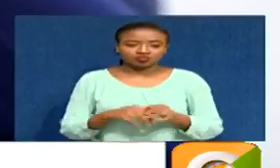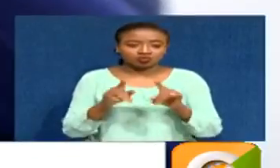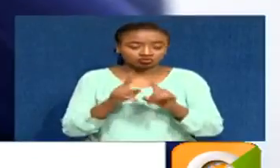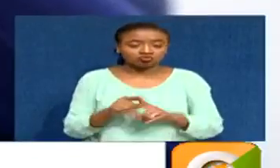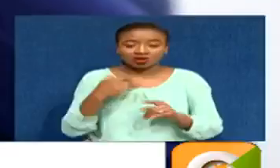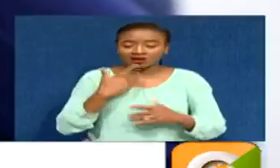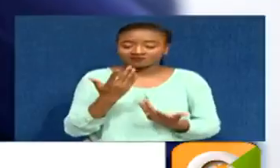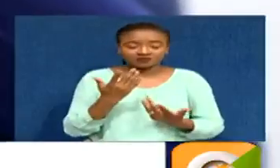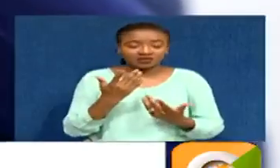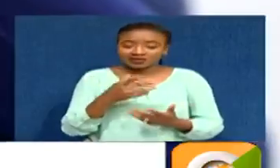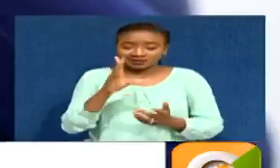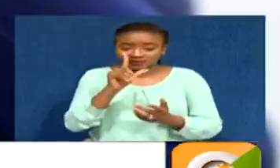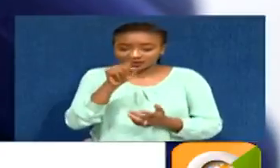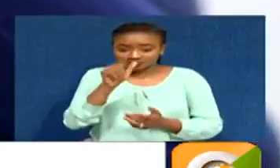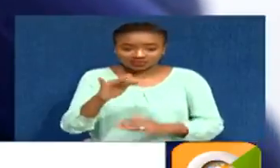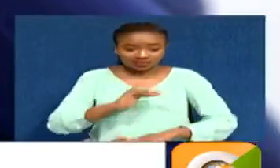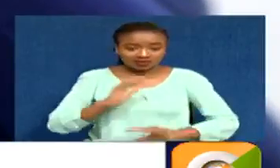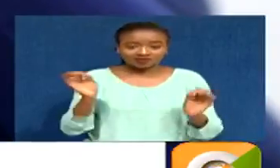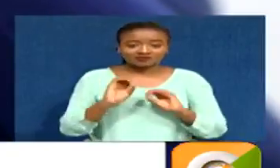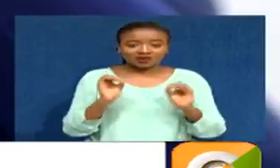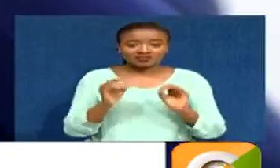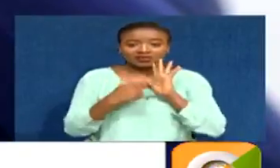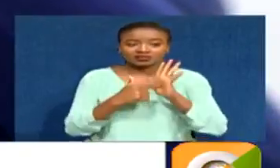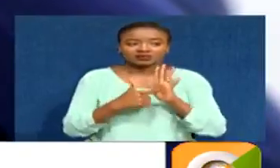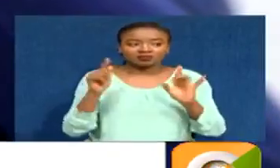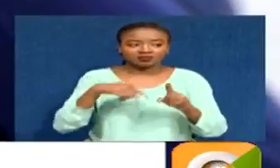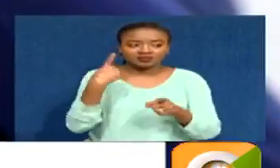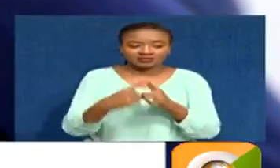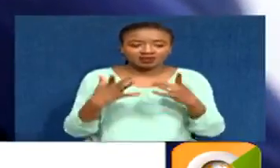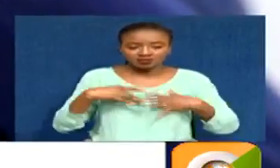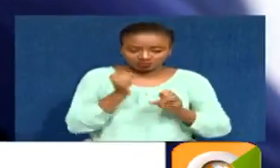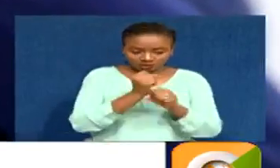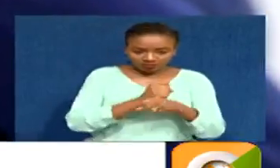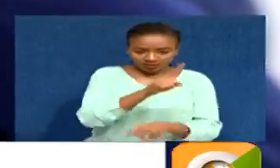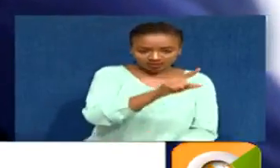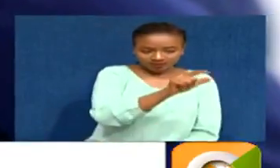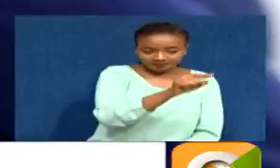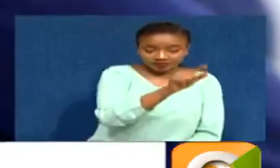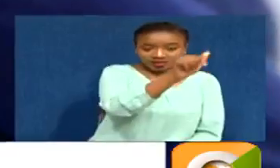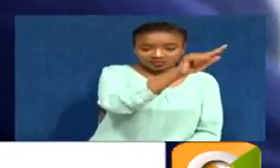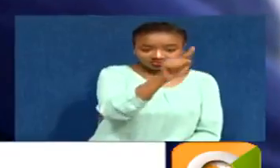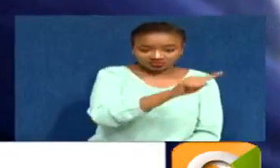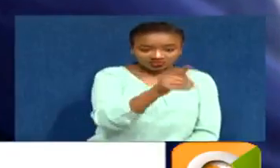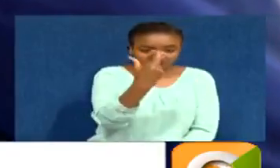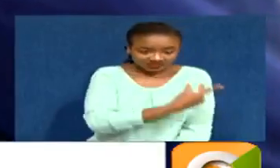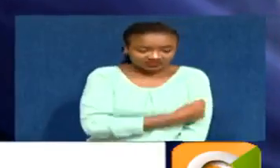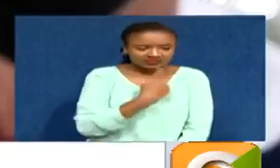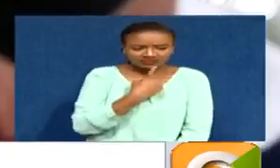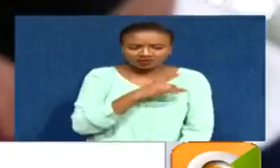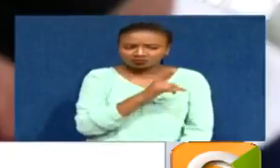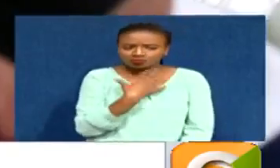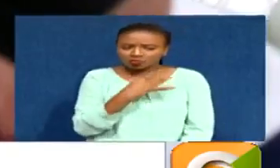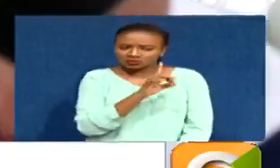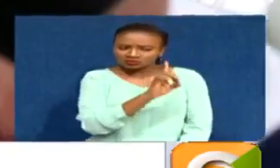on mix and match. Earlier this year, the makers of the AstraZeneca vaccine looked at combining a first shot of its